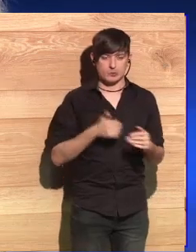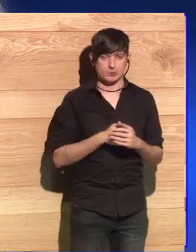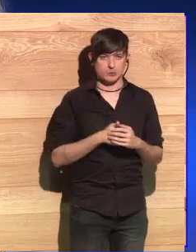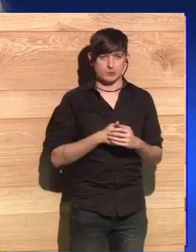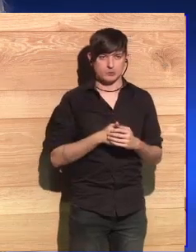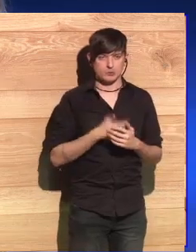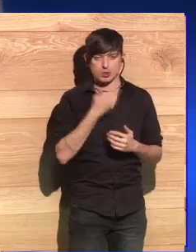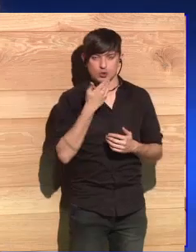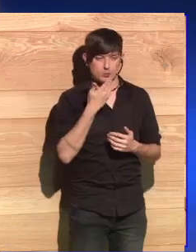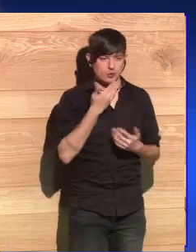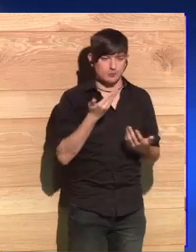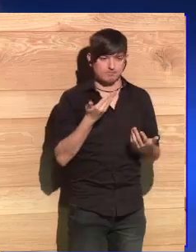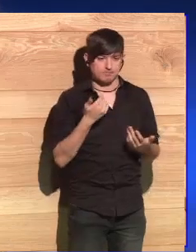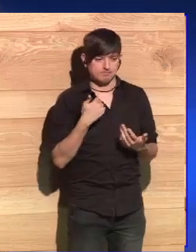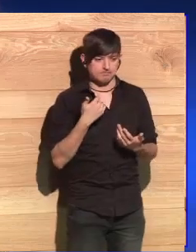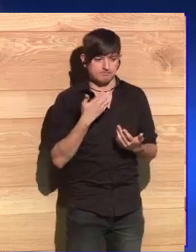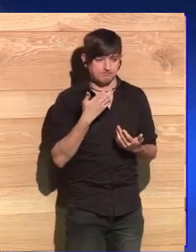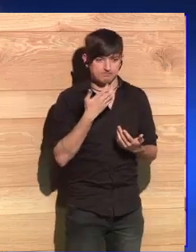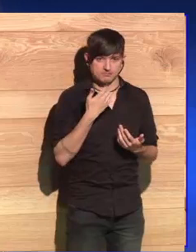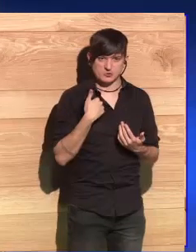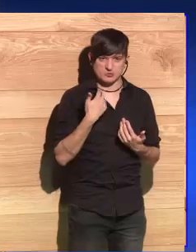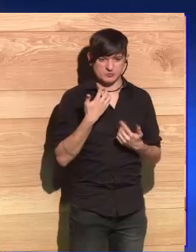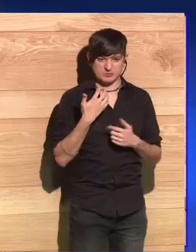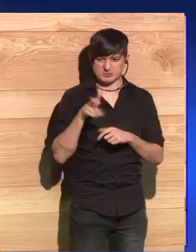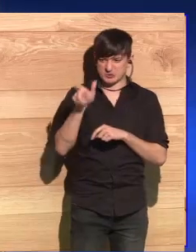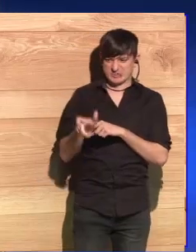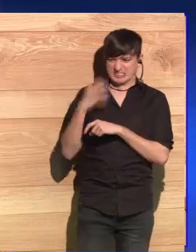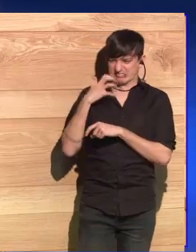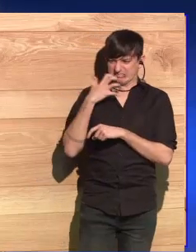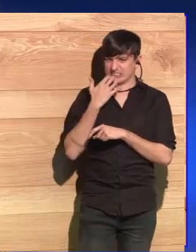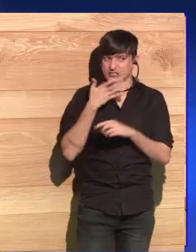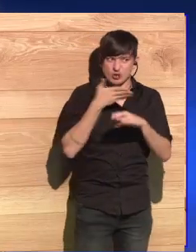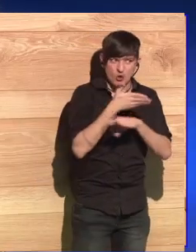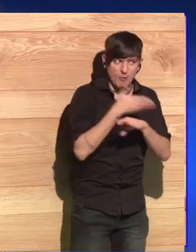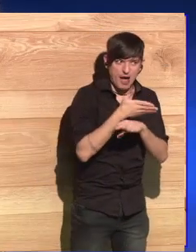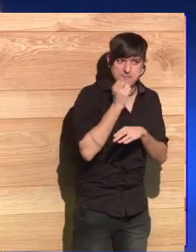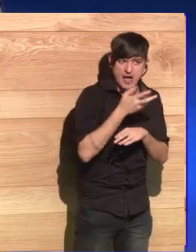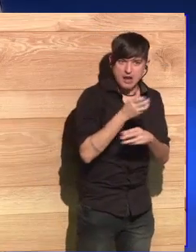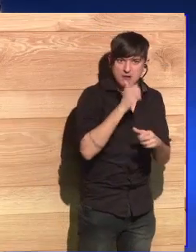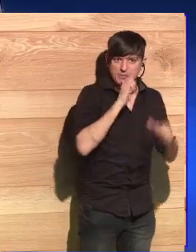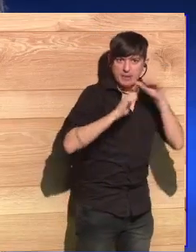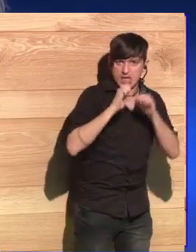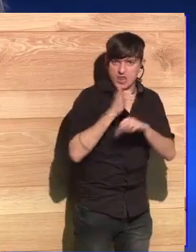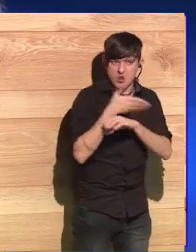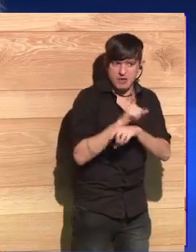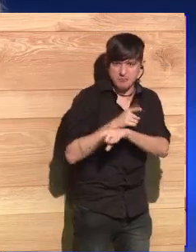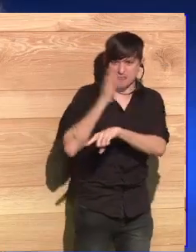all the bars at night. Which, unfortunately for me, when I lost all